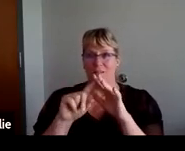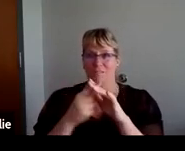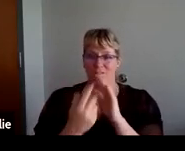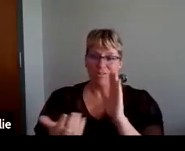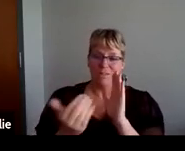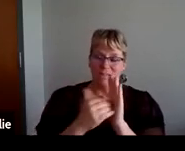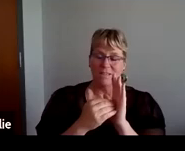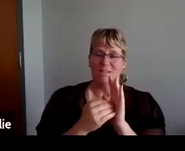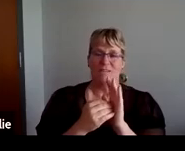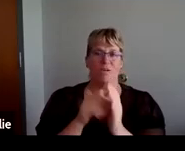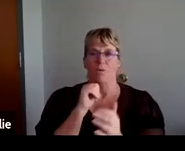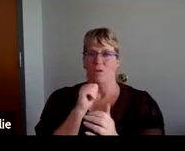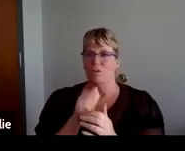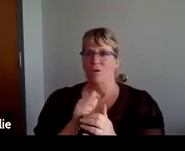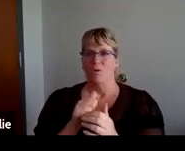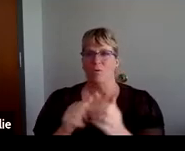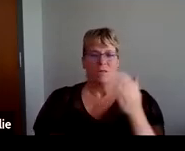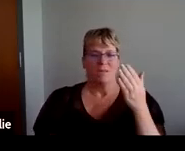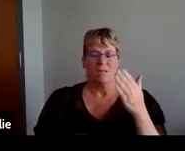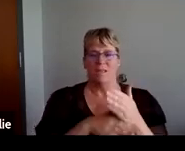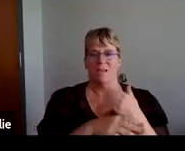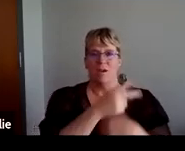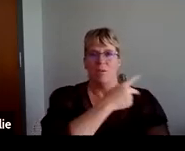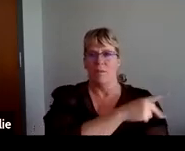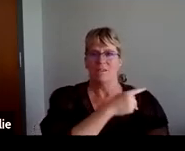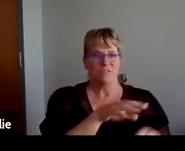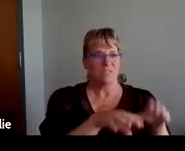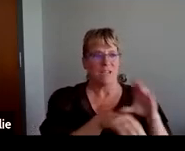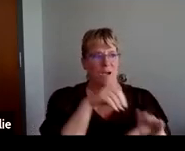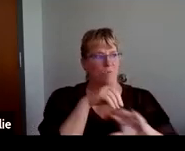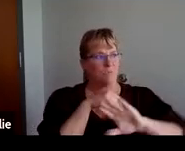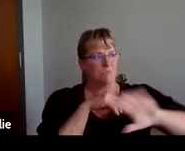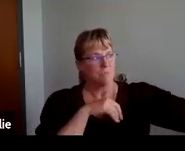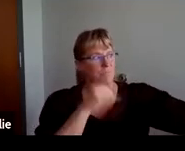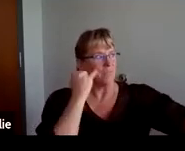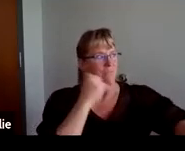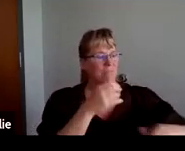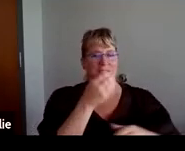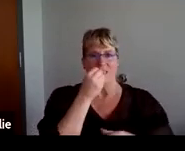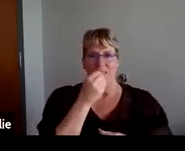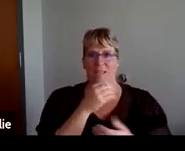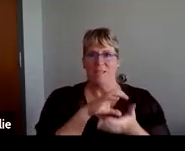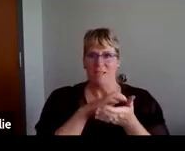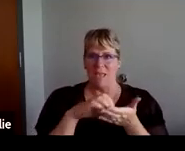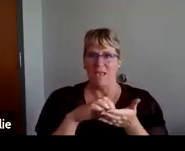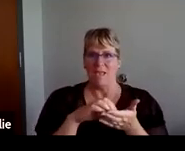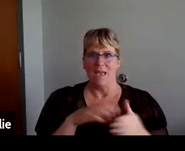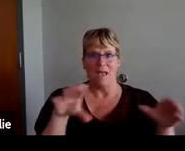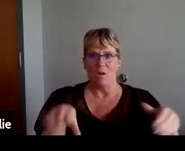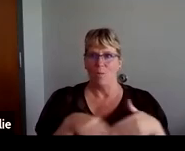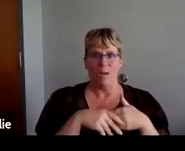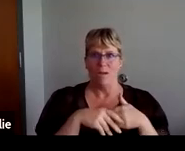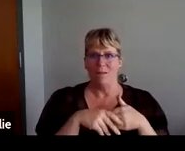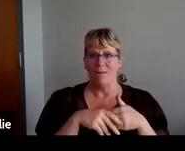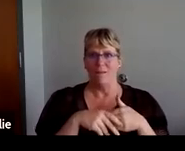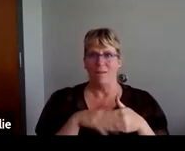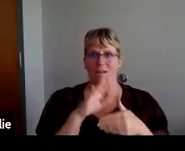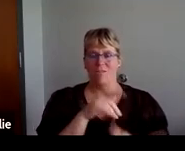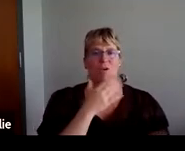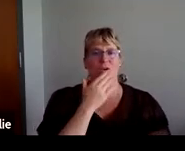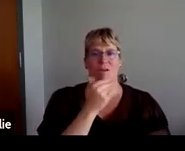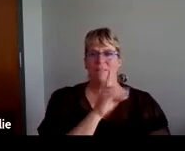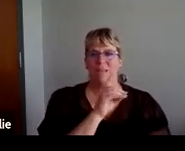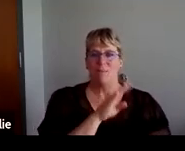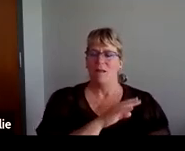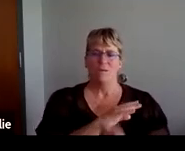is. We don't kick our patients out of our practice if they eat a piece of cake when, at a wedding and they're diabetic,